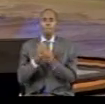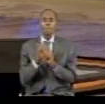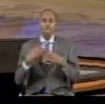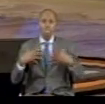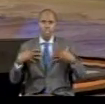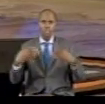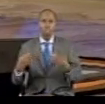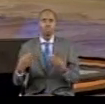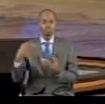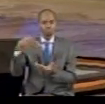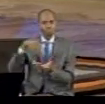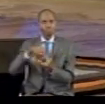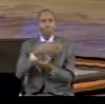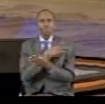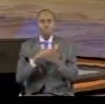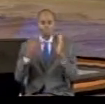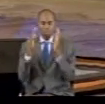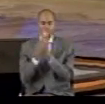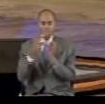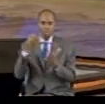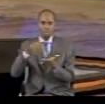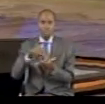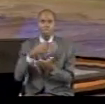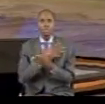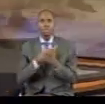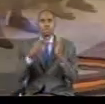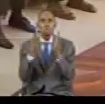Rise up and touch him. Rise up and touch him.